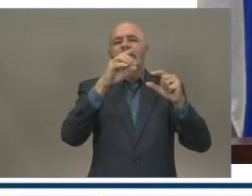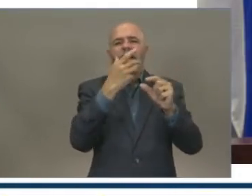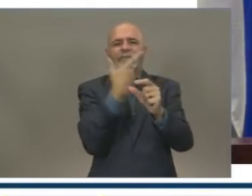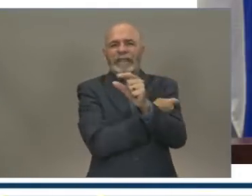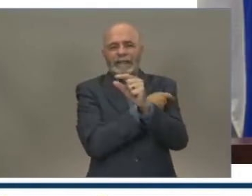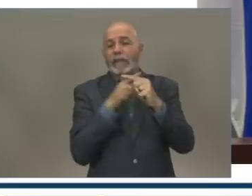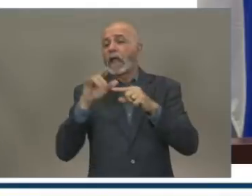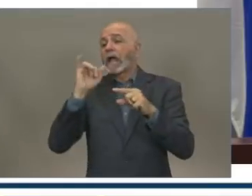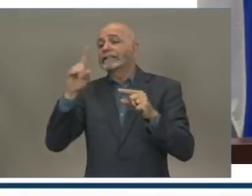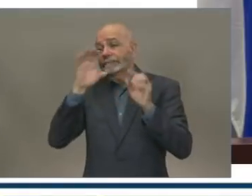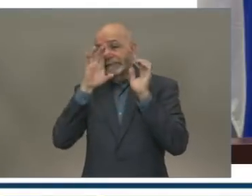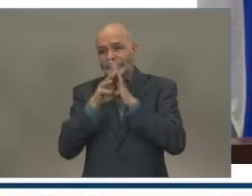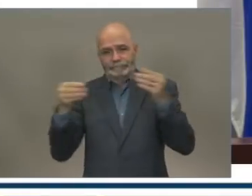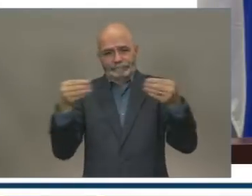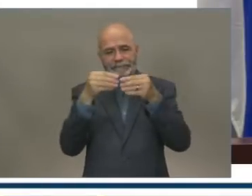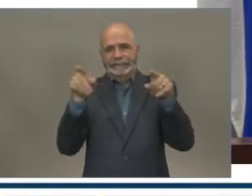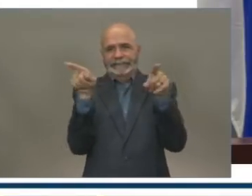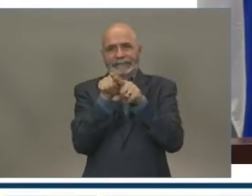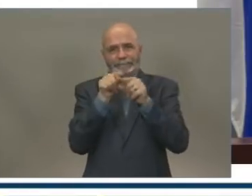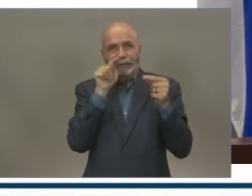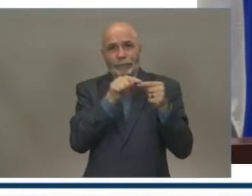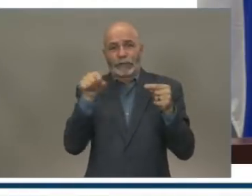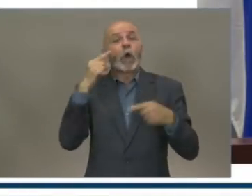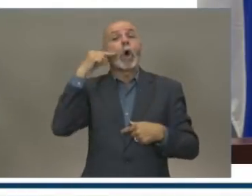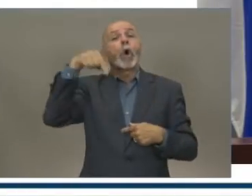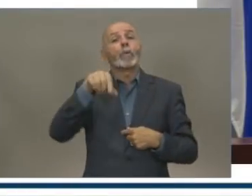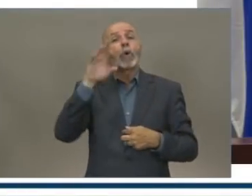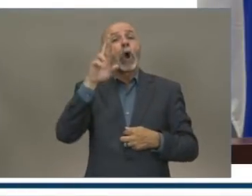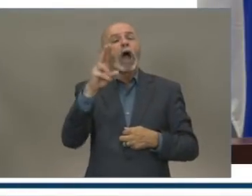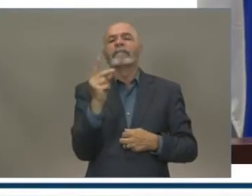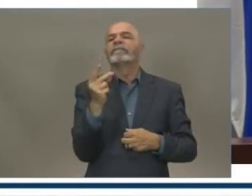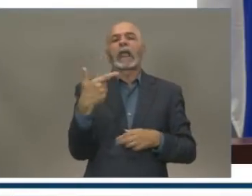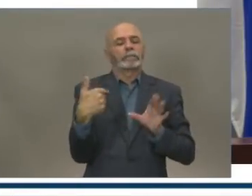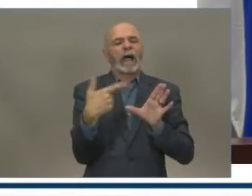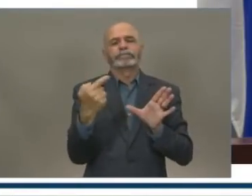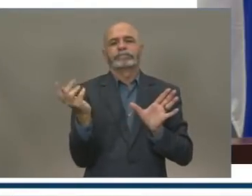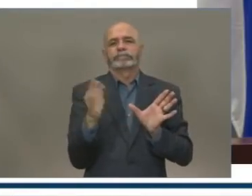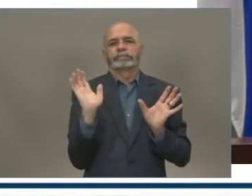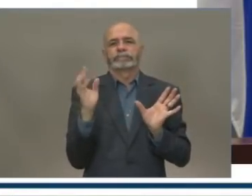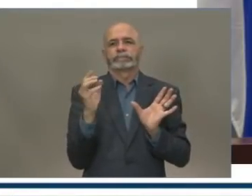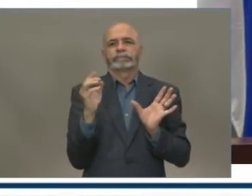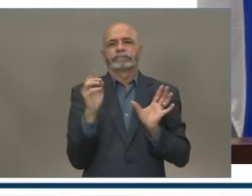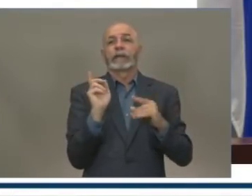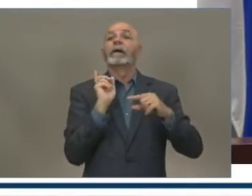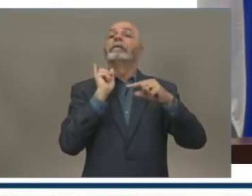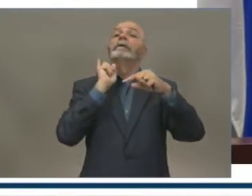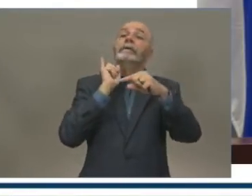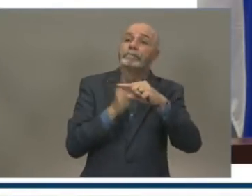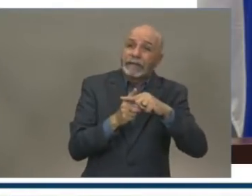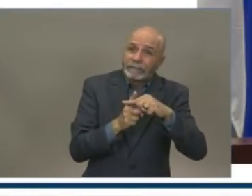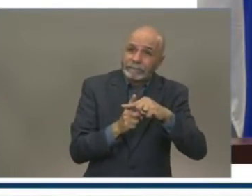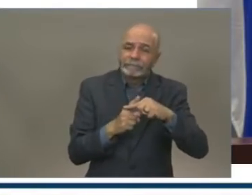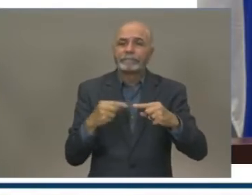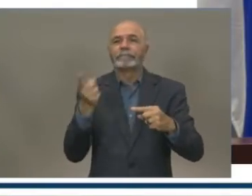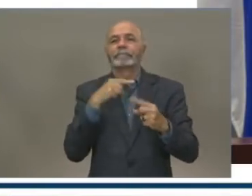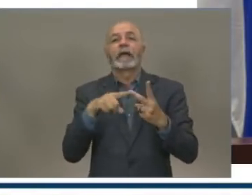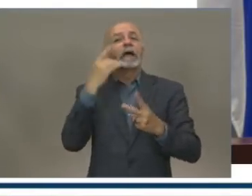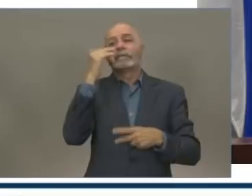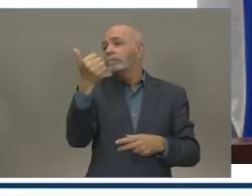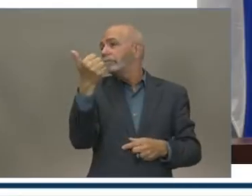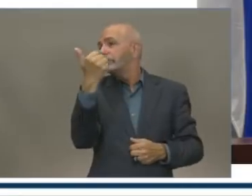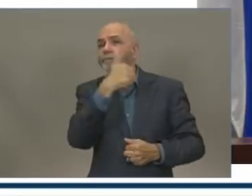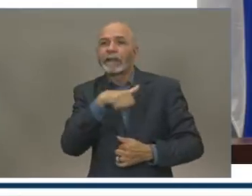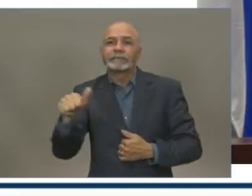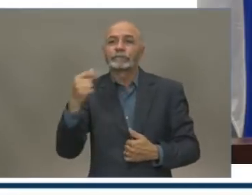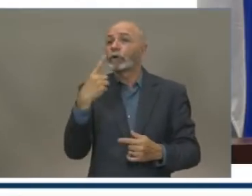it's just the advantage is the QR code is very quick, the scanner, plus all that anybody is seeing is the red or